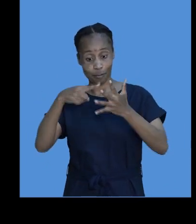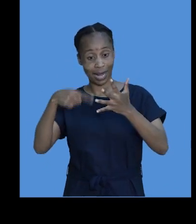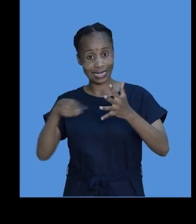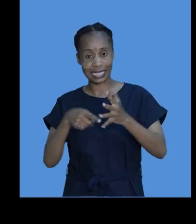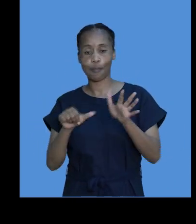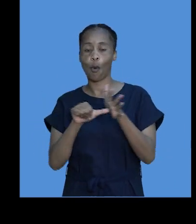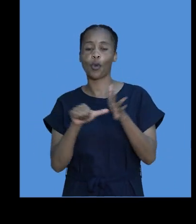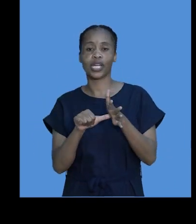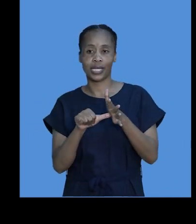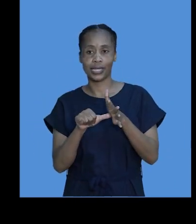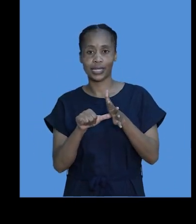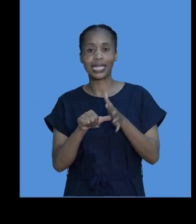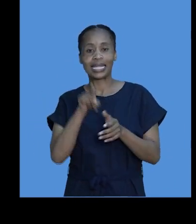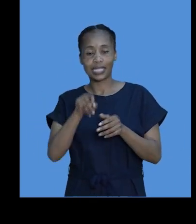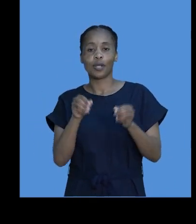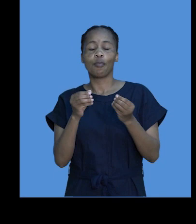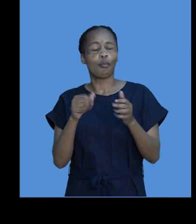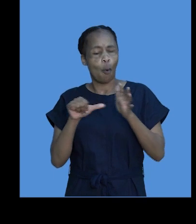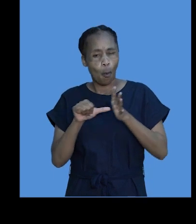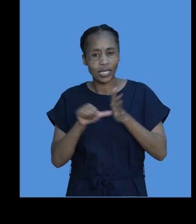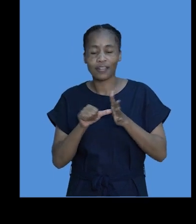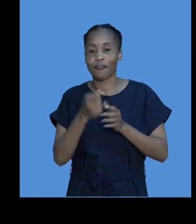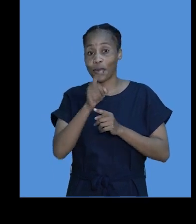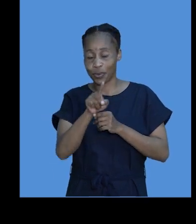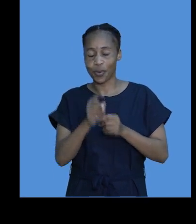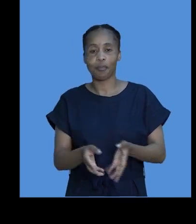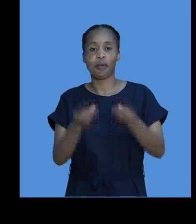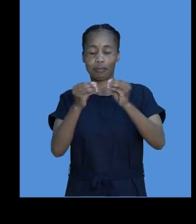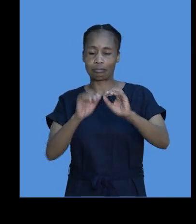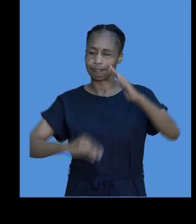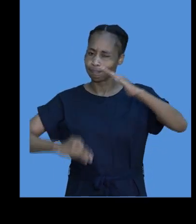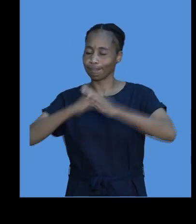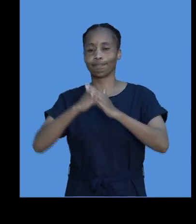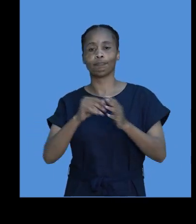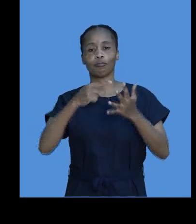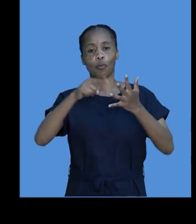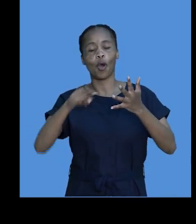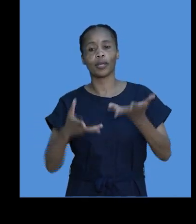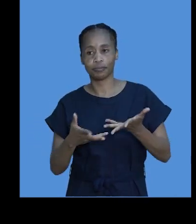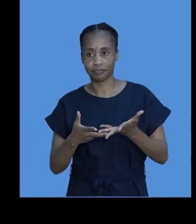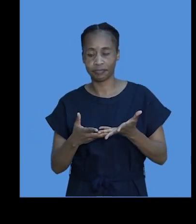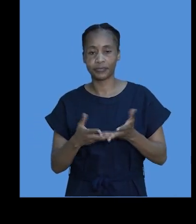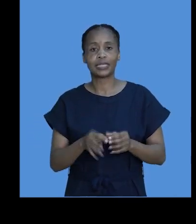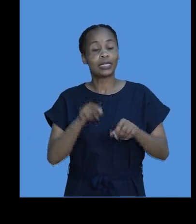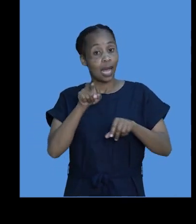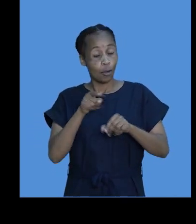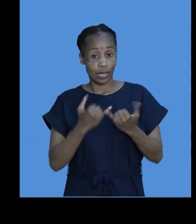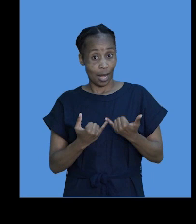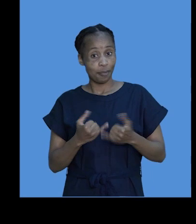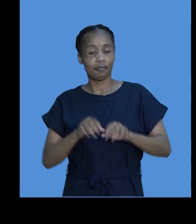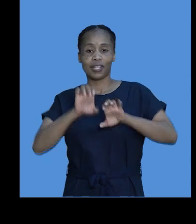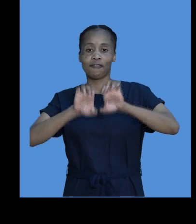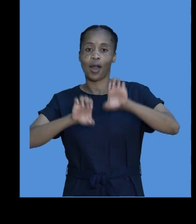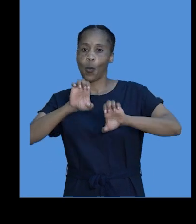they are crucial in you obtaining maximum points in the exam there. So if it's an evaluate question in the